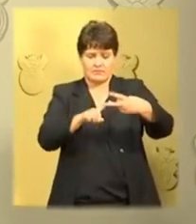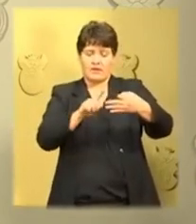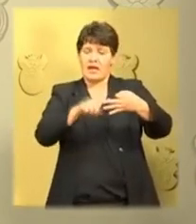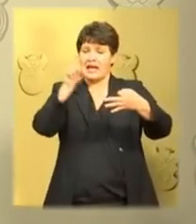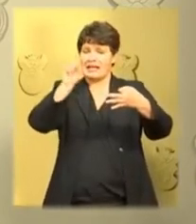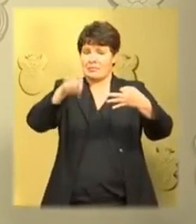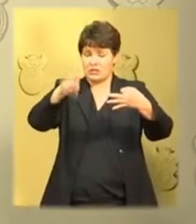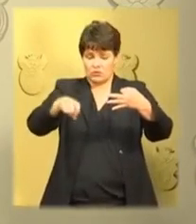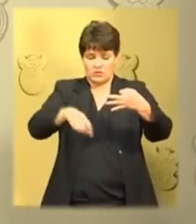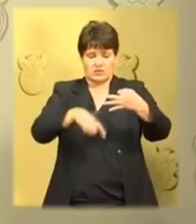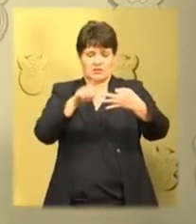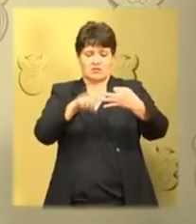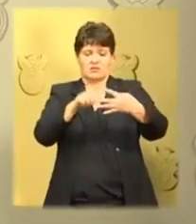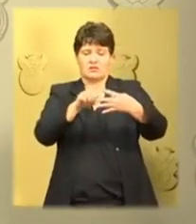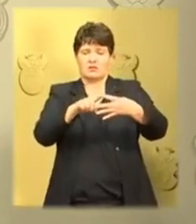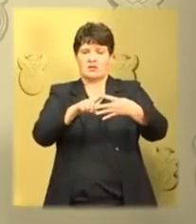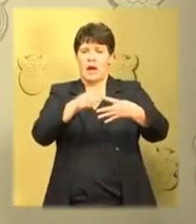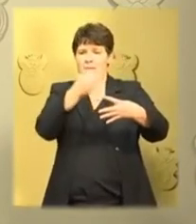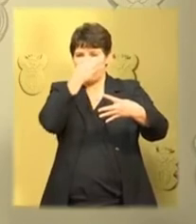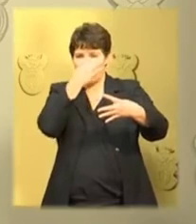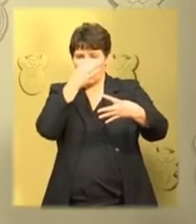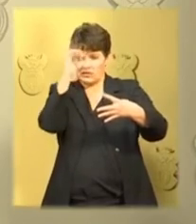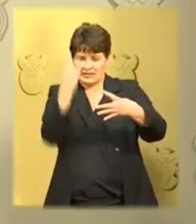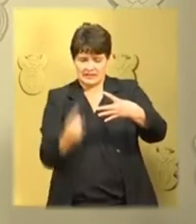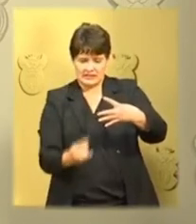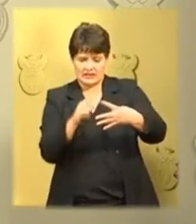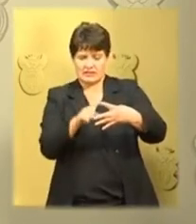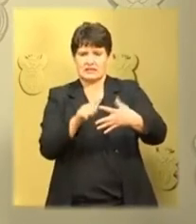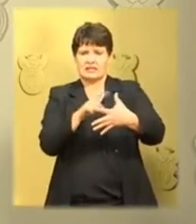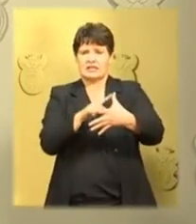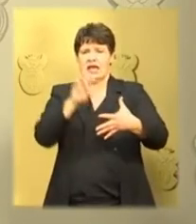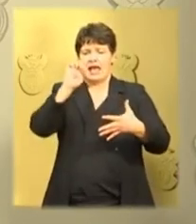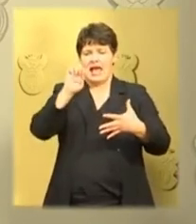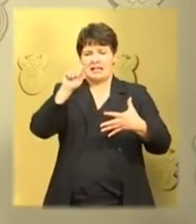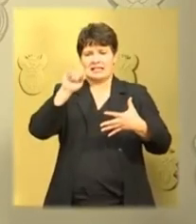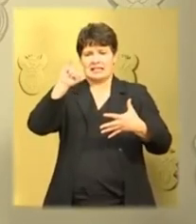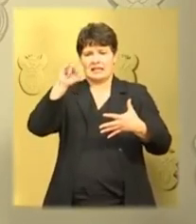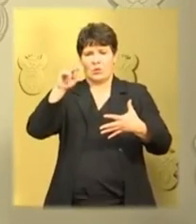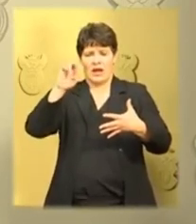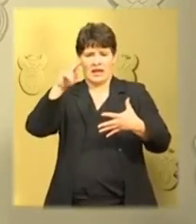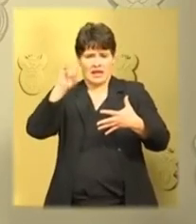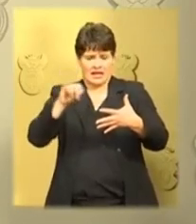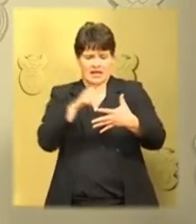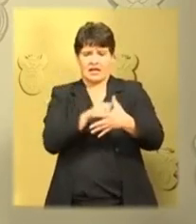Town, Buffalo City, eThekwini, and Mangaung.